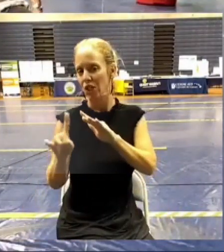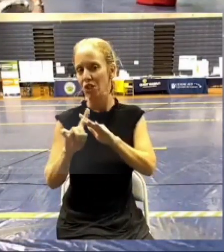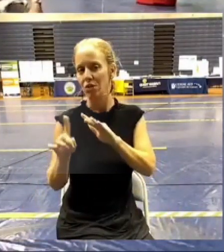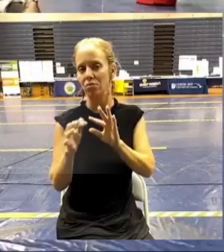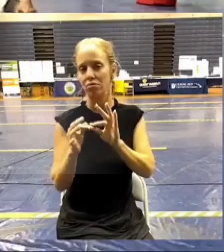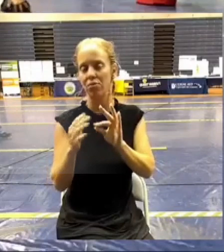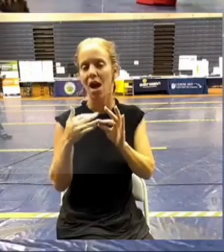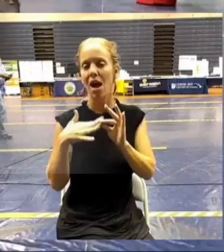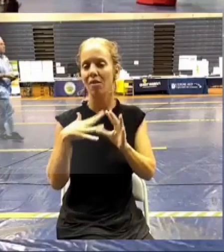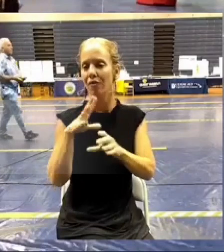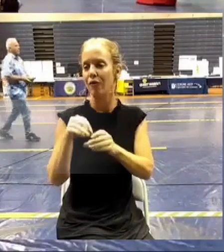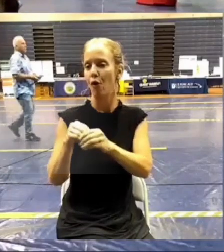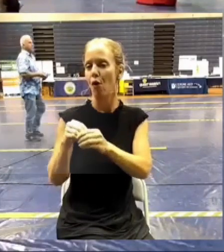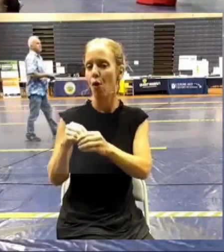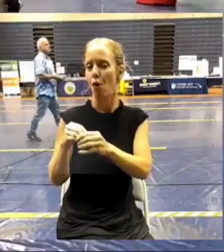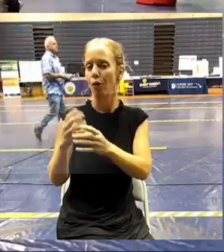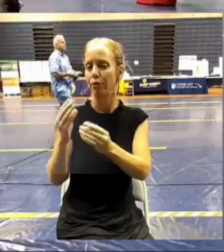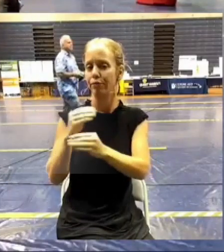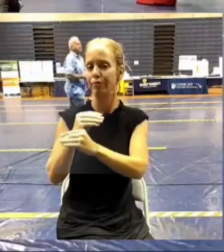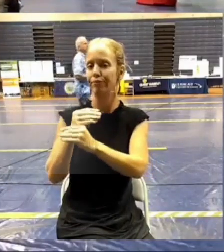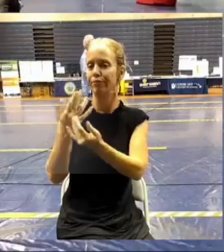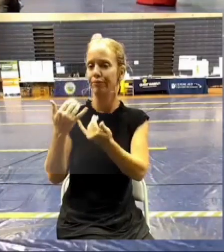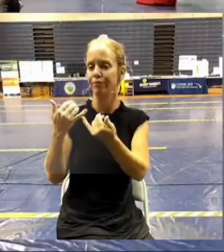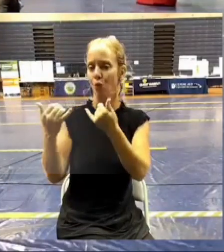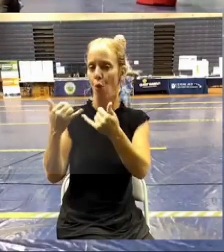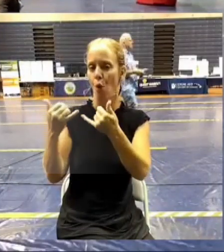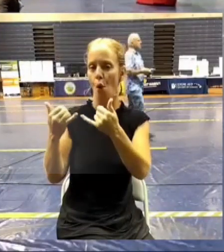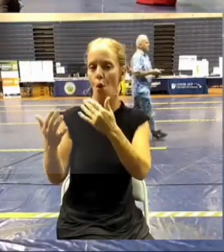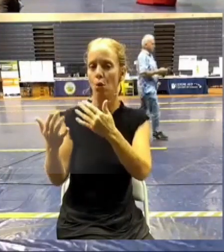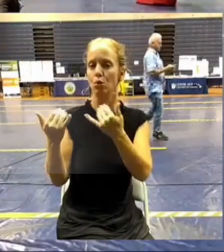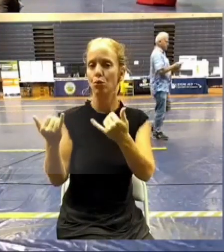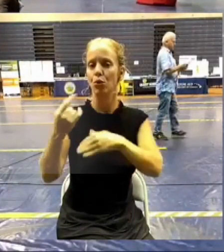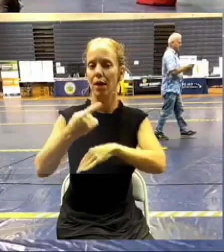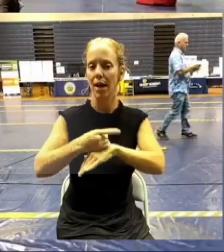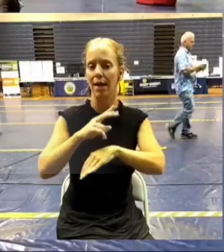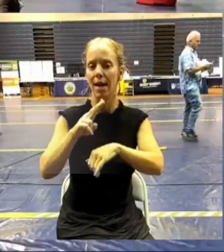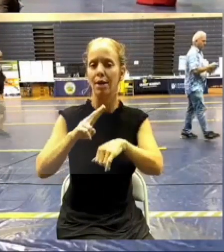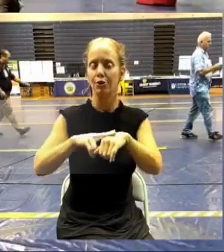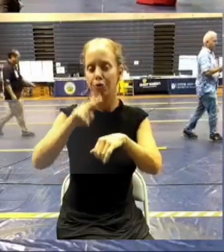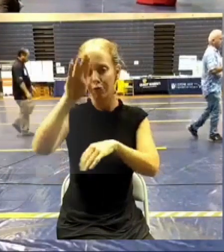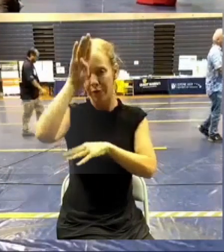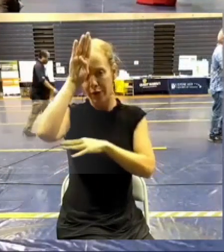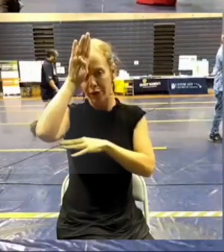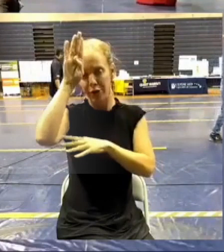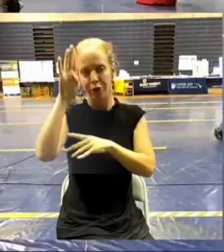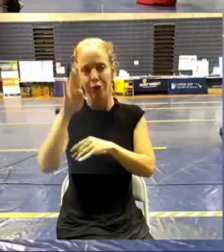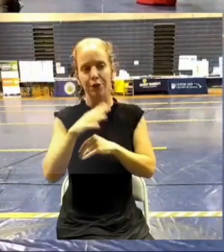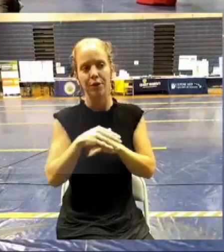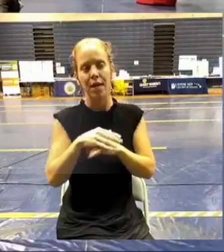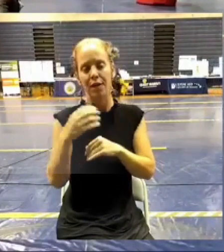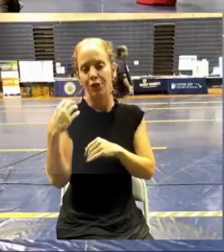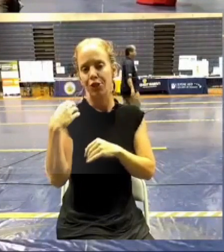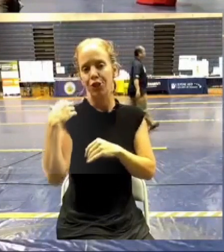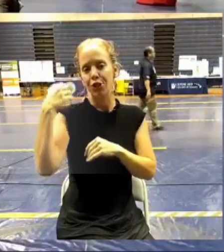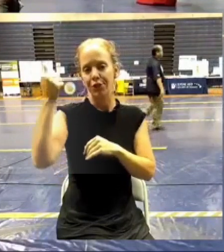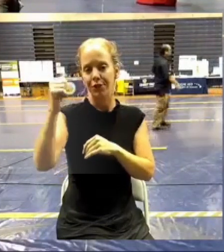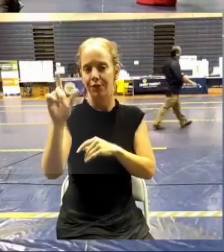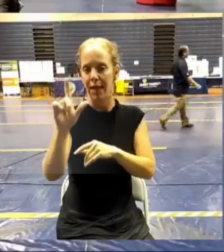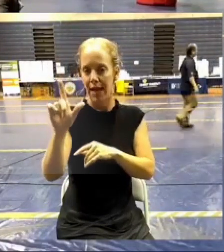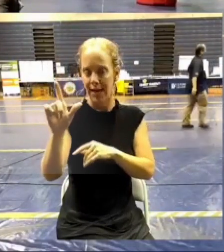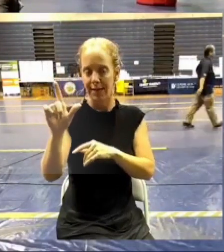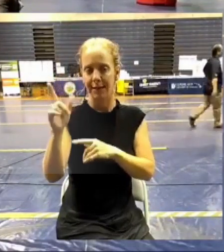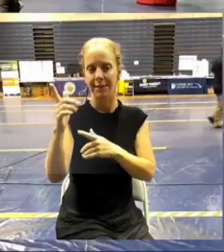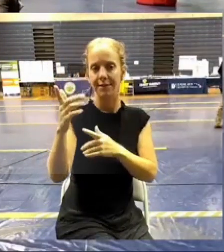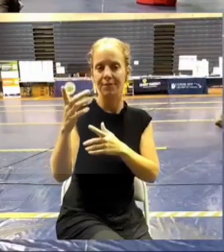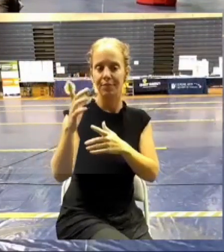on a call today with the fire administrator, the national fire administrator, and you had the chief of Maui Fire on there and a bunch